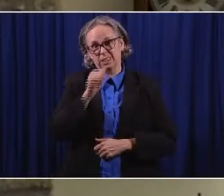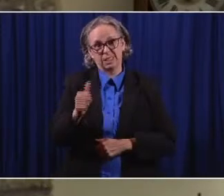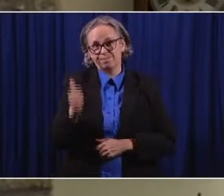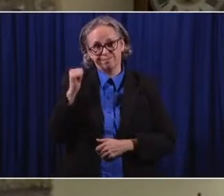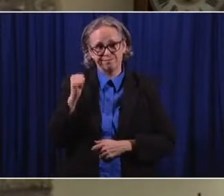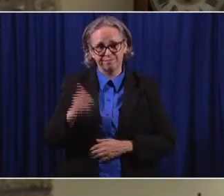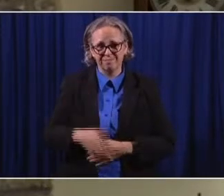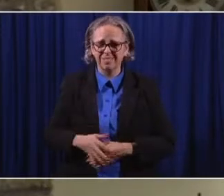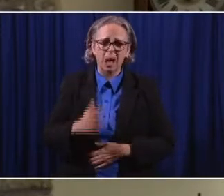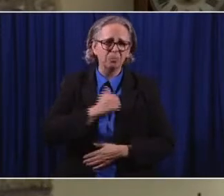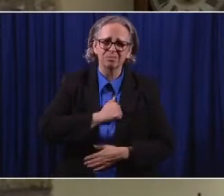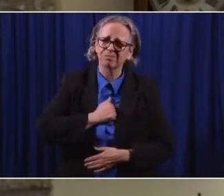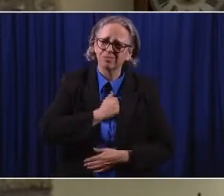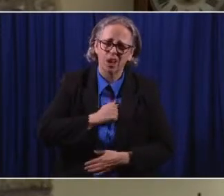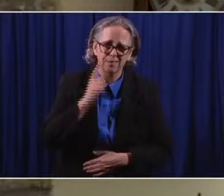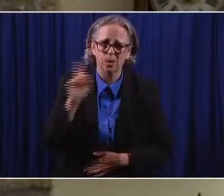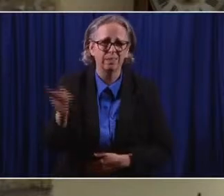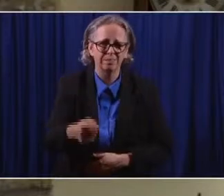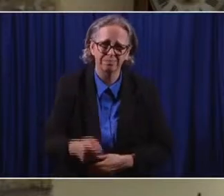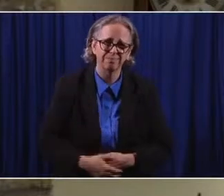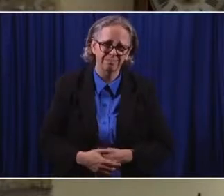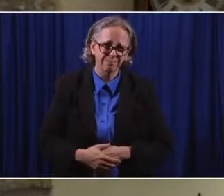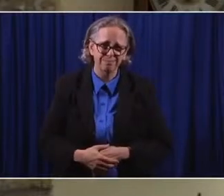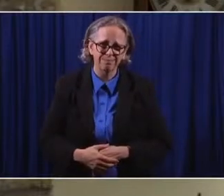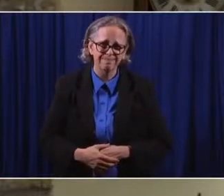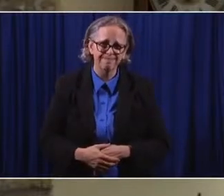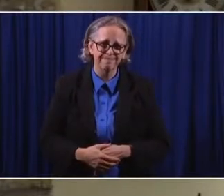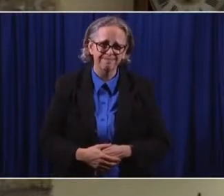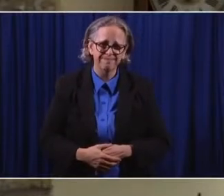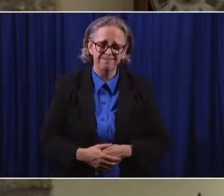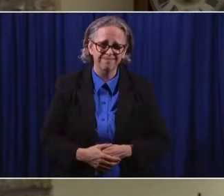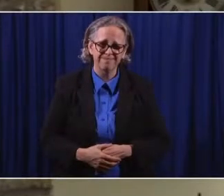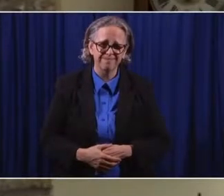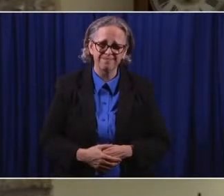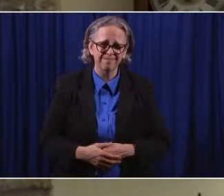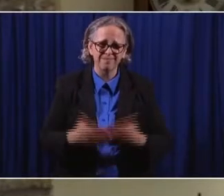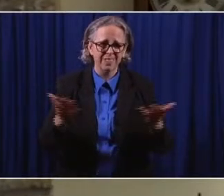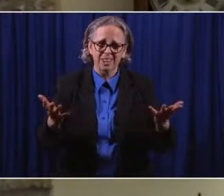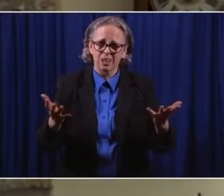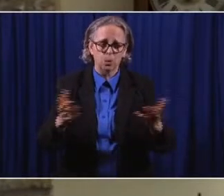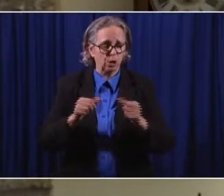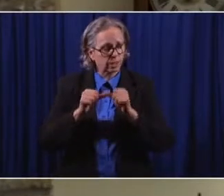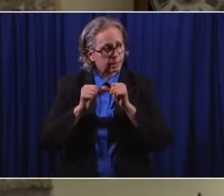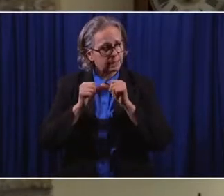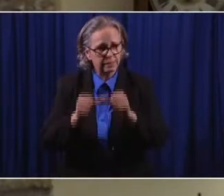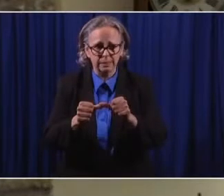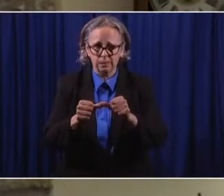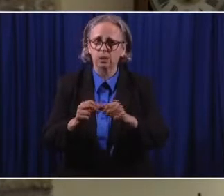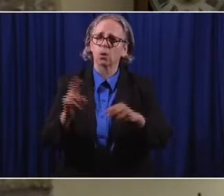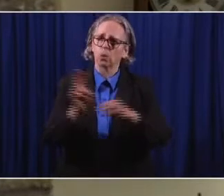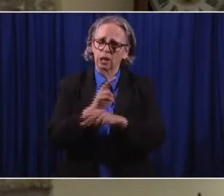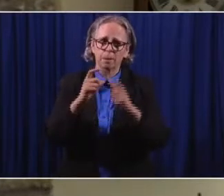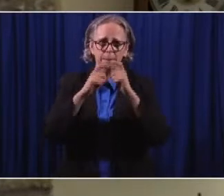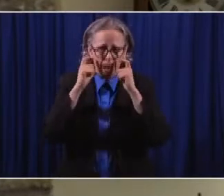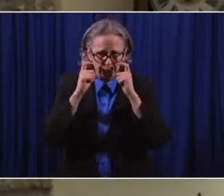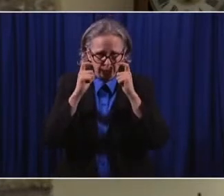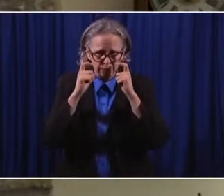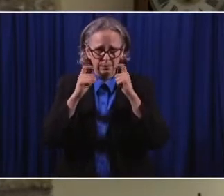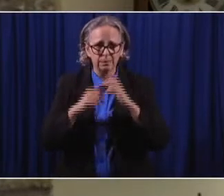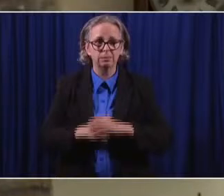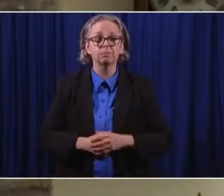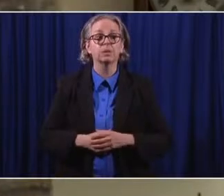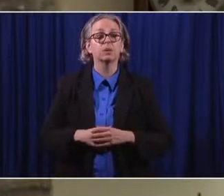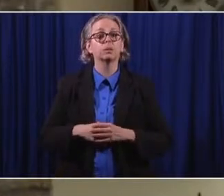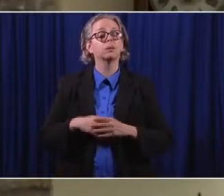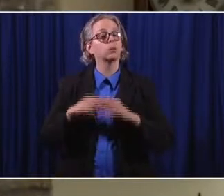they did not do that. But we're going to be consistent in regard to the First Amendment. We did the same thing with